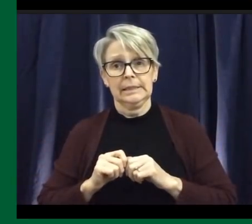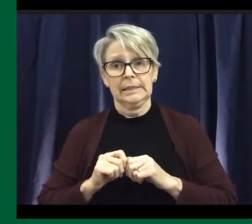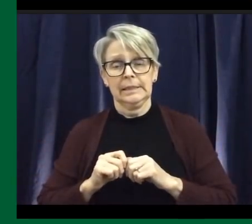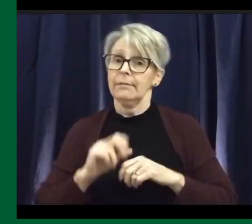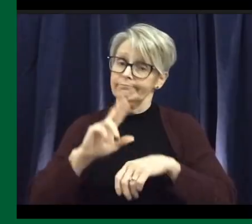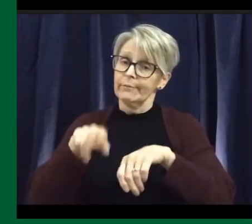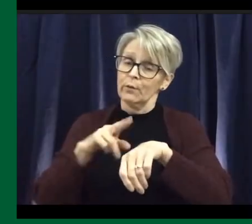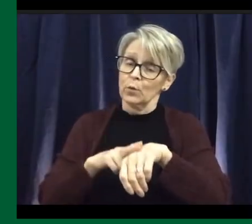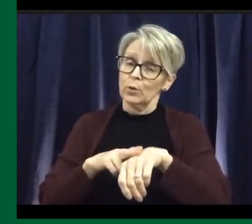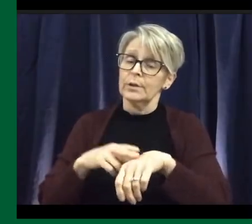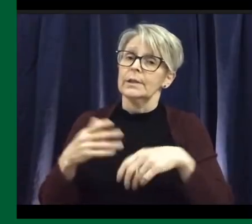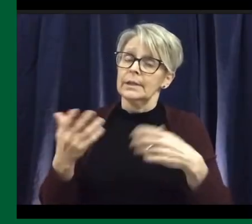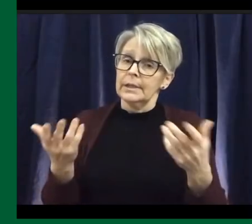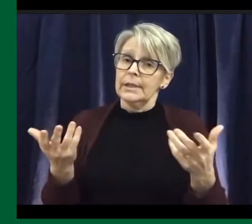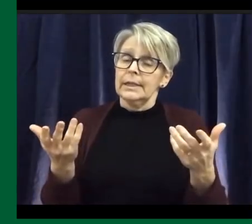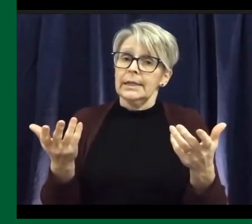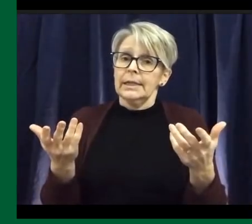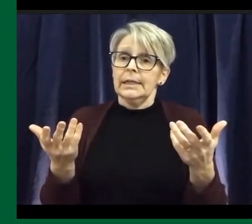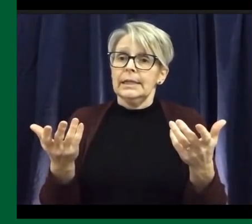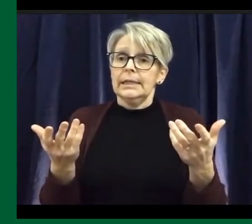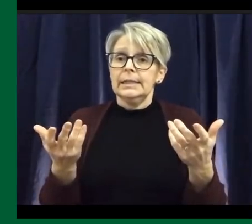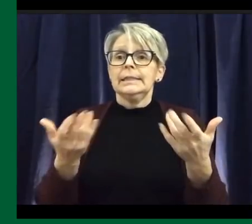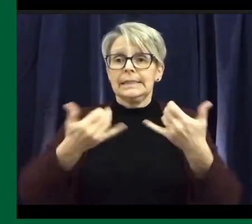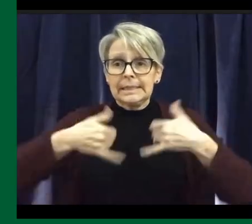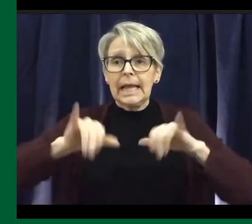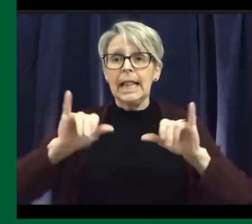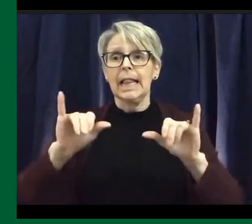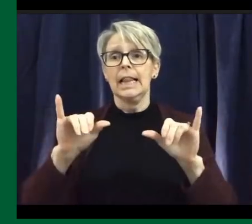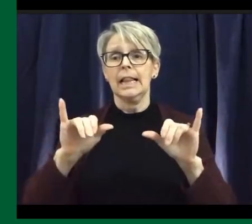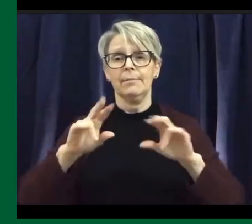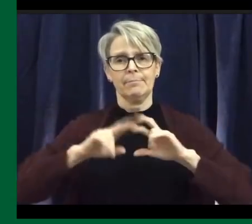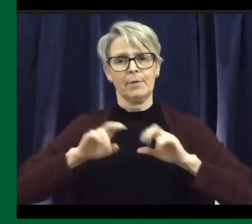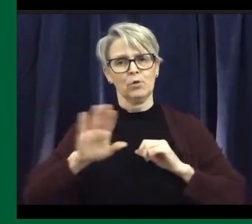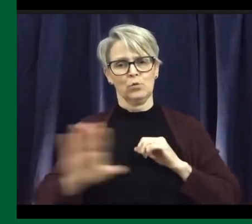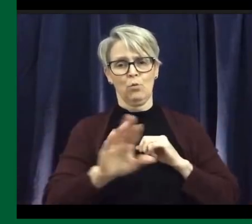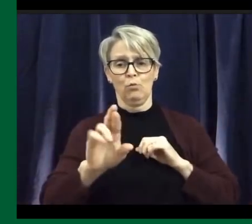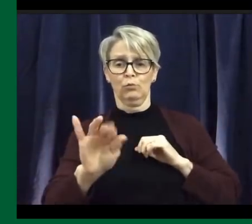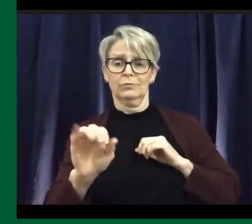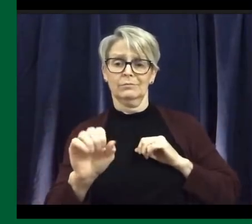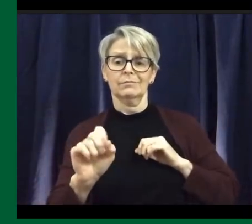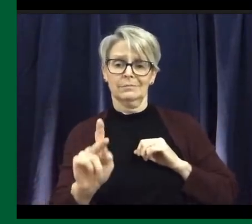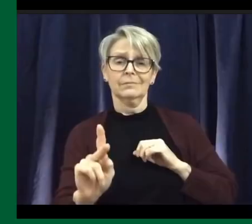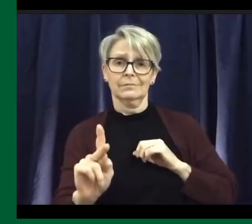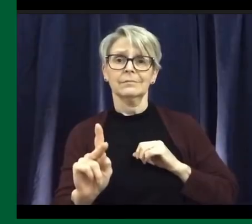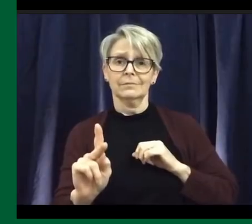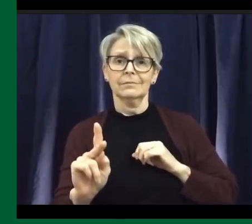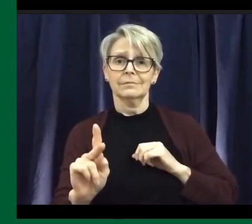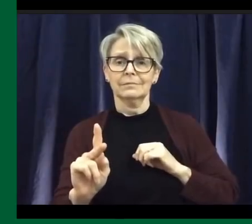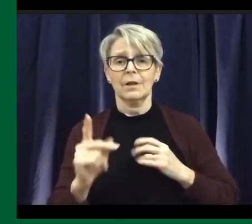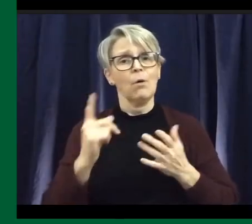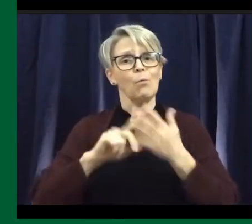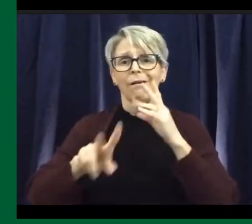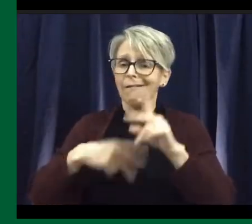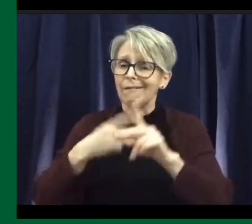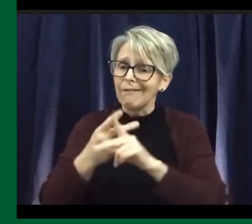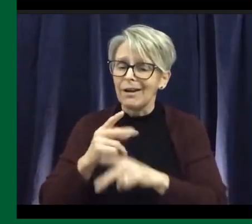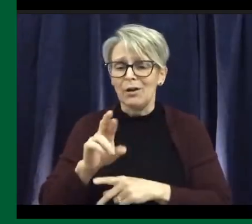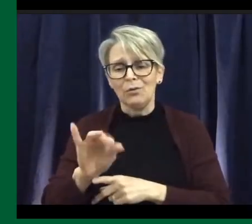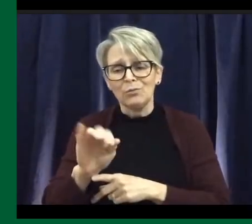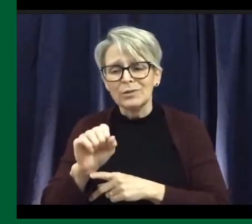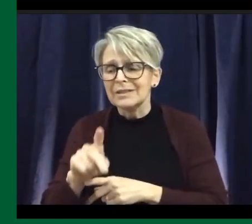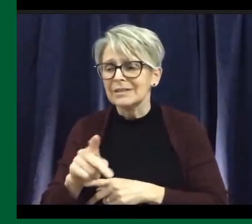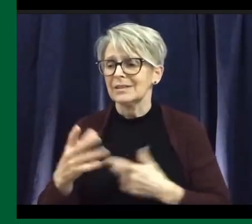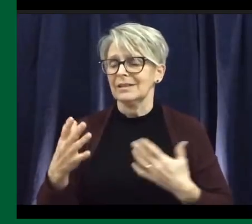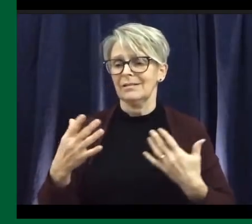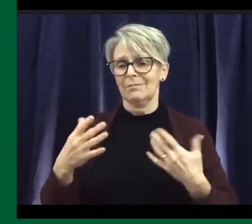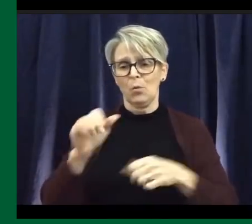course, continue to assess your risk. What kind of risk are you exposed to at your